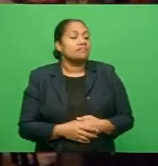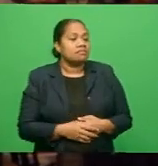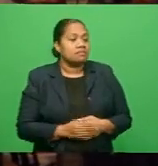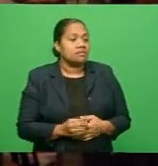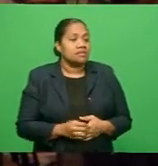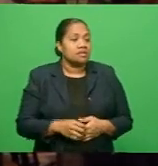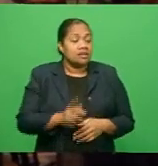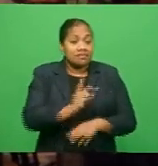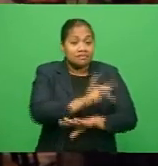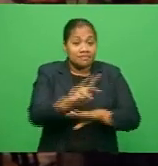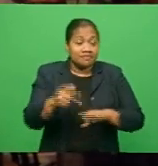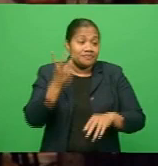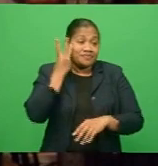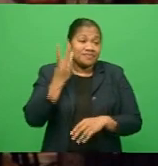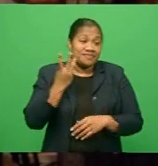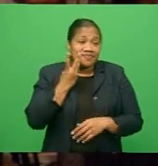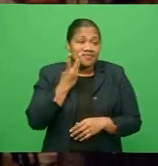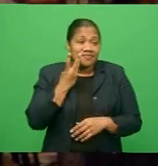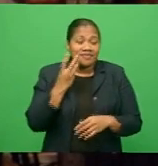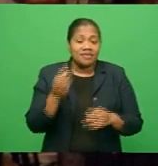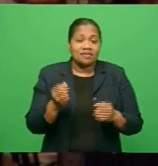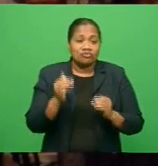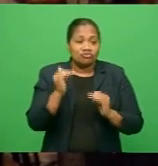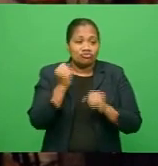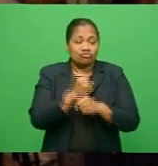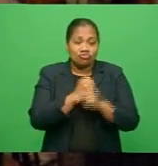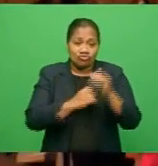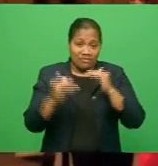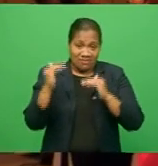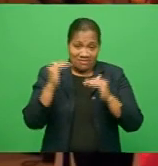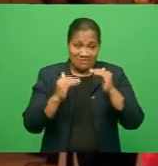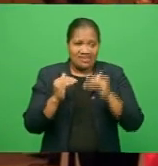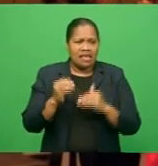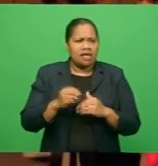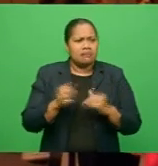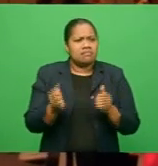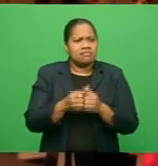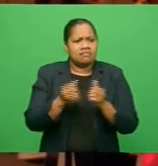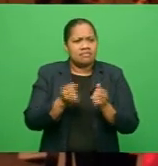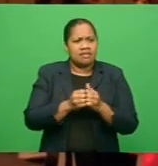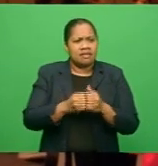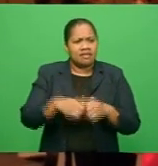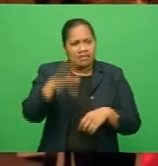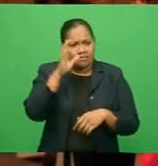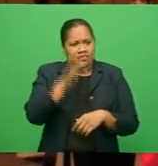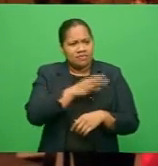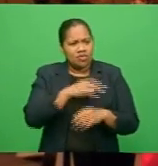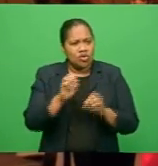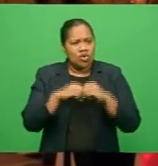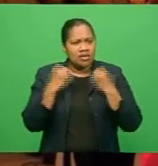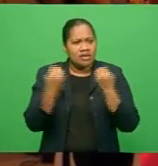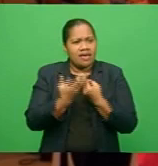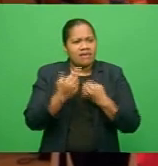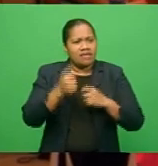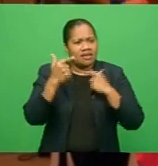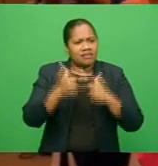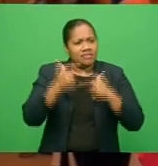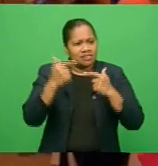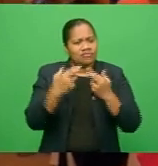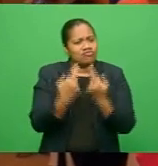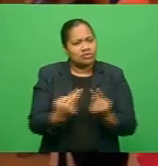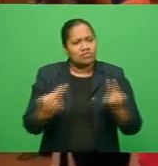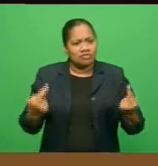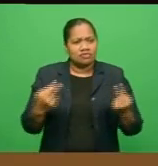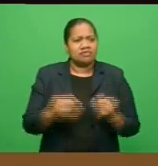Gender Advisor Tara Chetty believes many relevant organizations still have limited resources to address these issues. Even